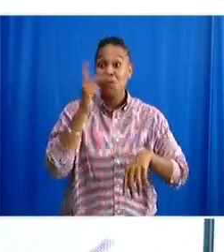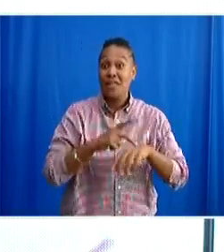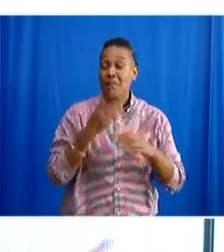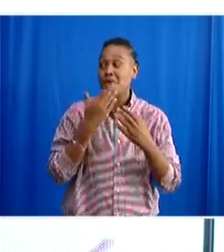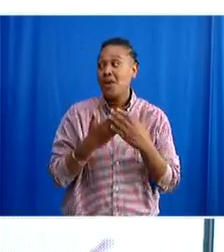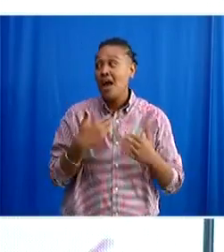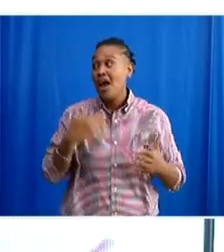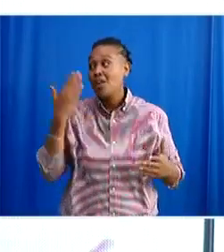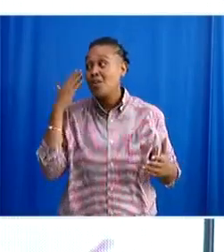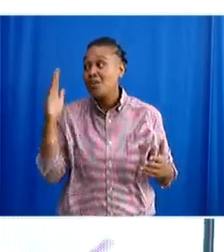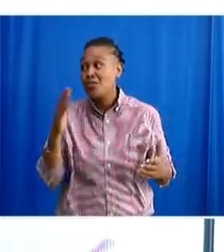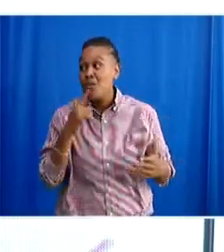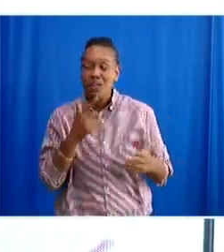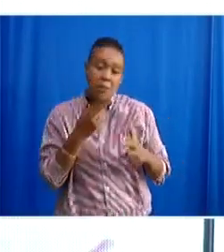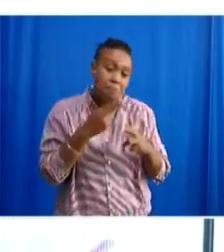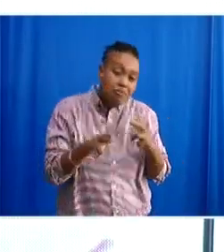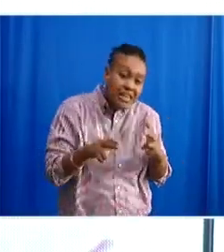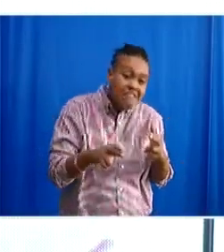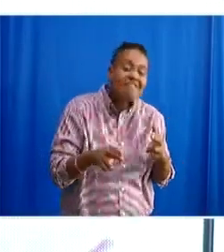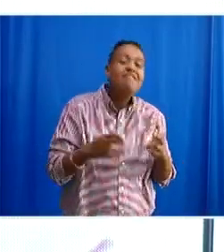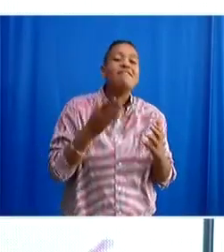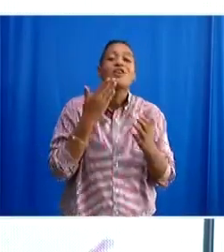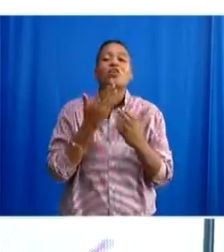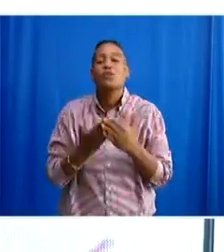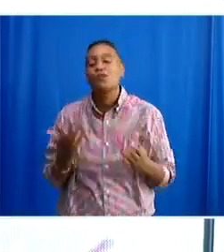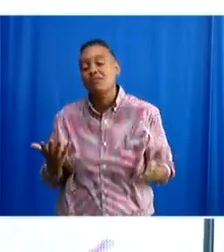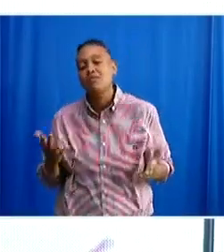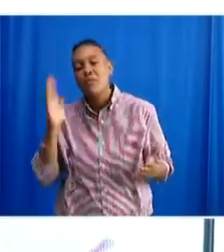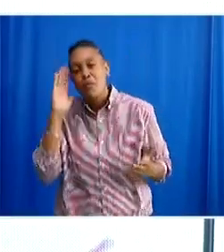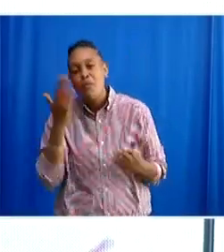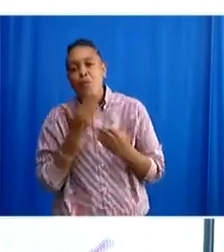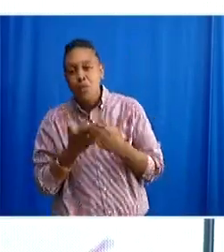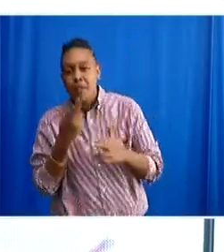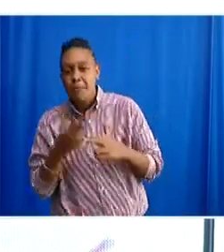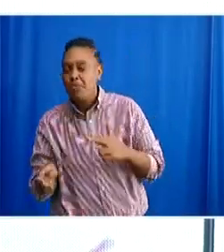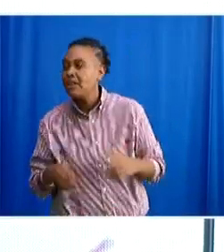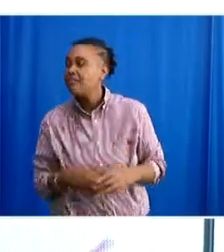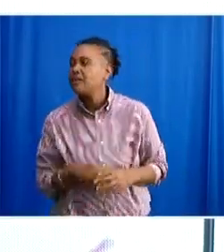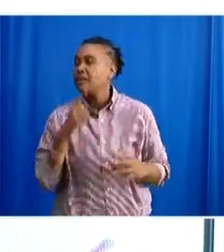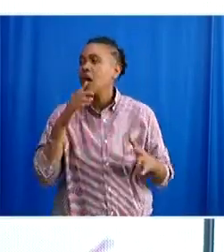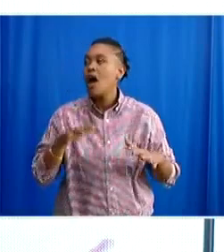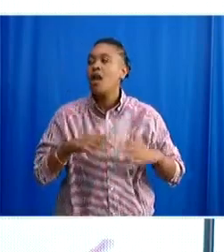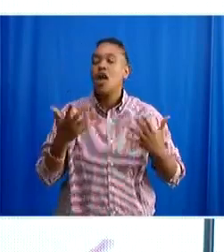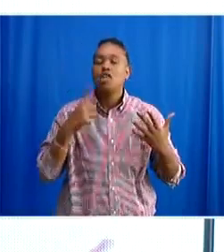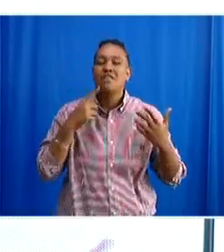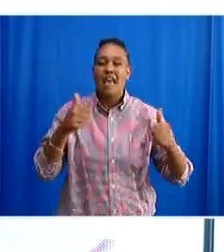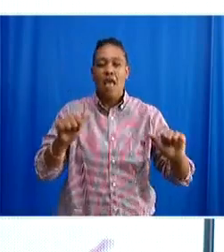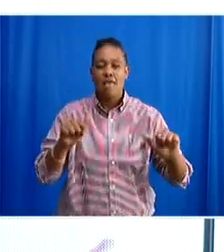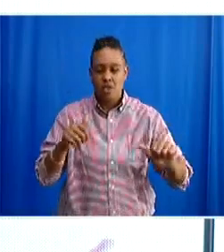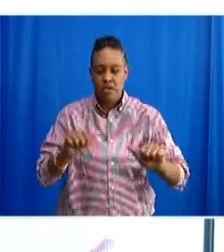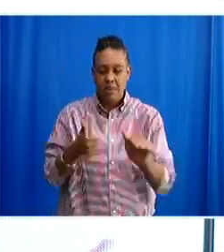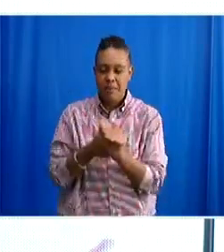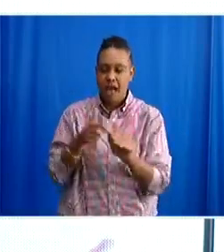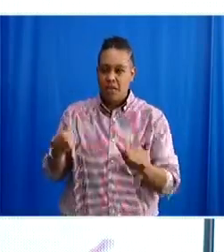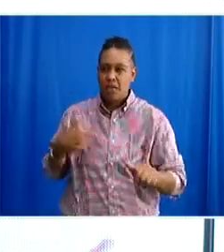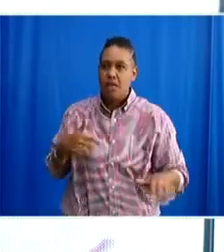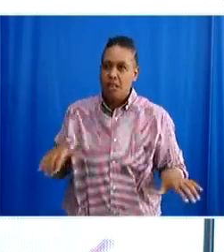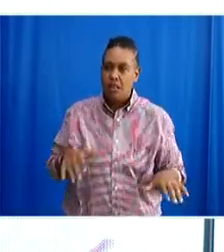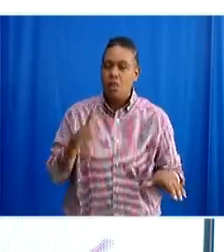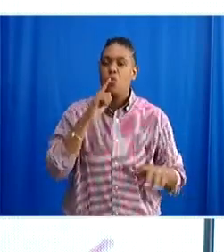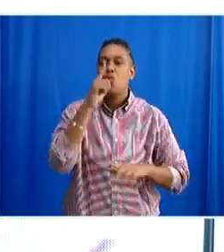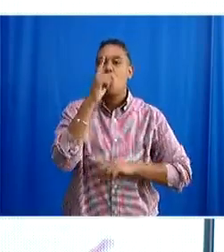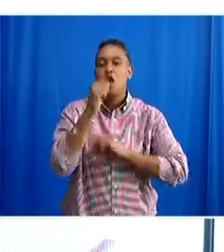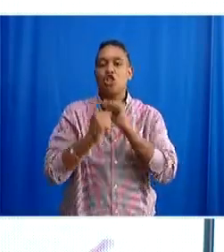going to be good, but it's going to be brief. It's also going to be good because there has been a lot of effort put behind this, which marks 1